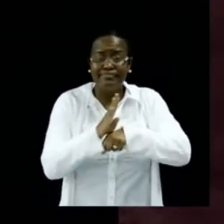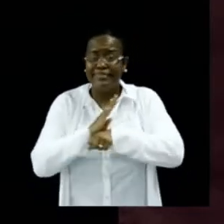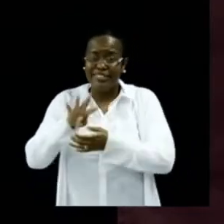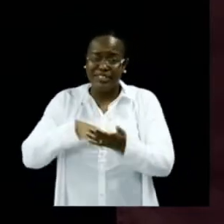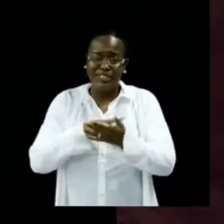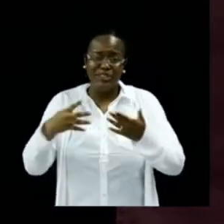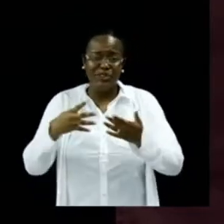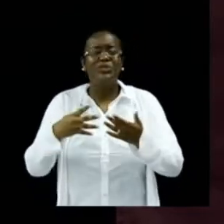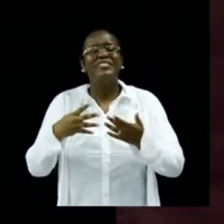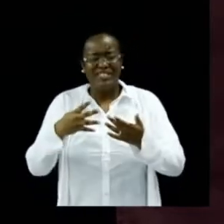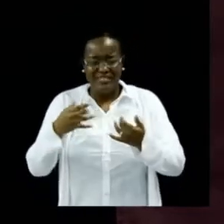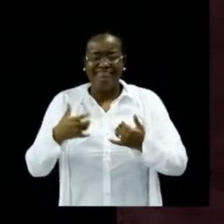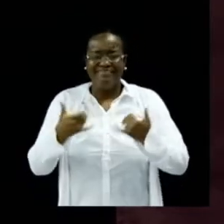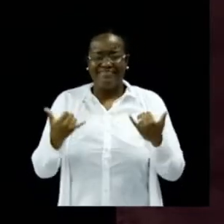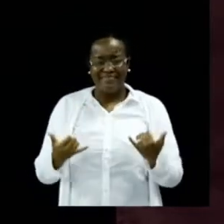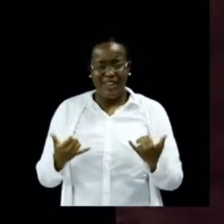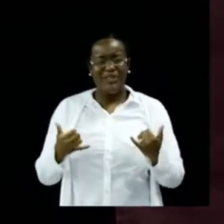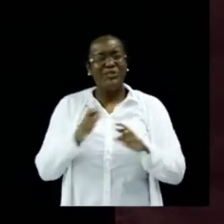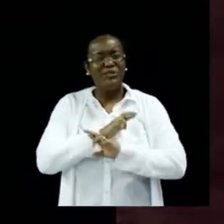to our graduates.